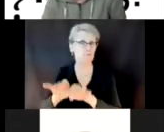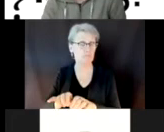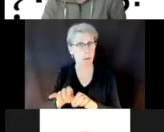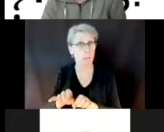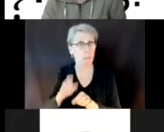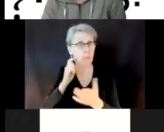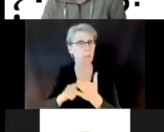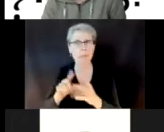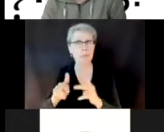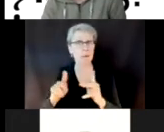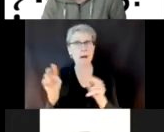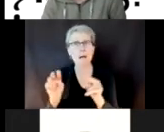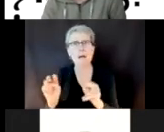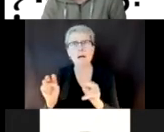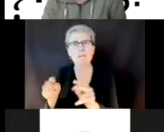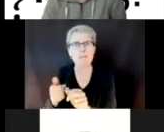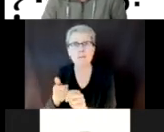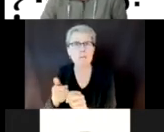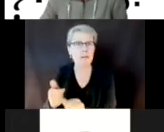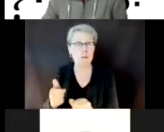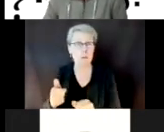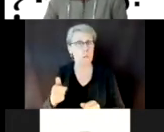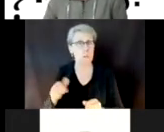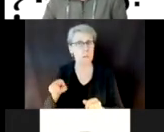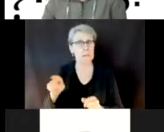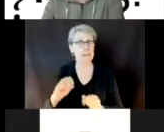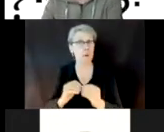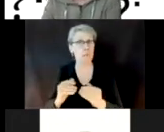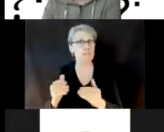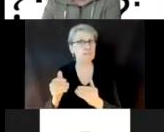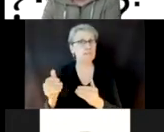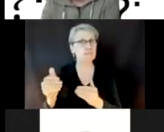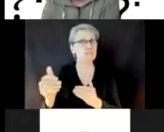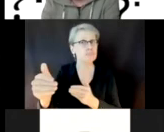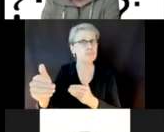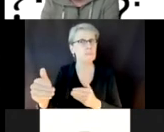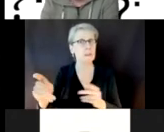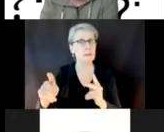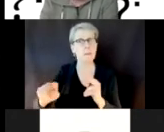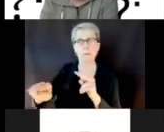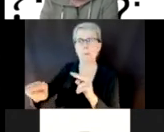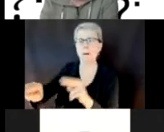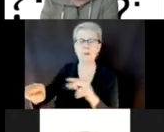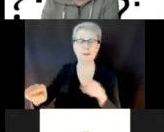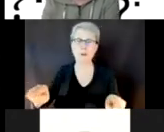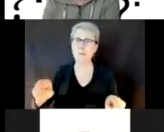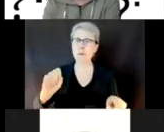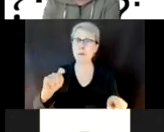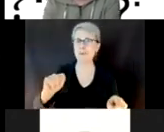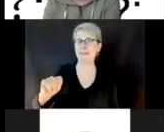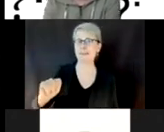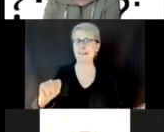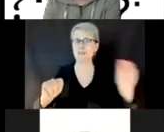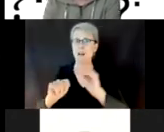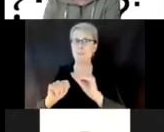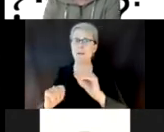well, is already in front of a little bit of an audience, then a boost can really make a difference.